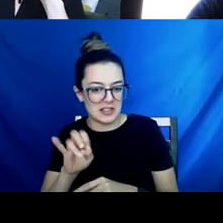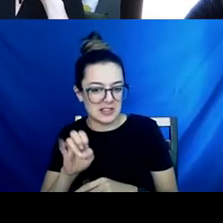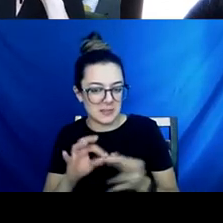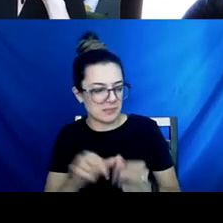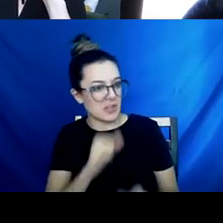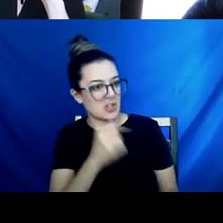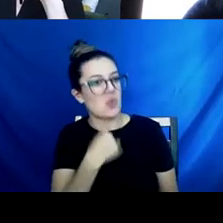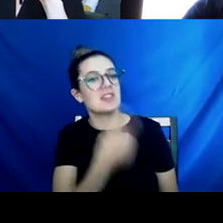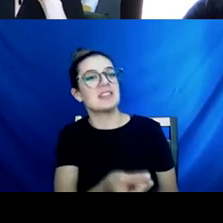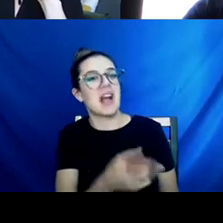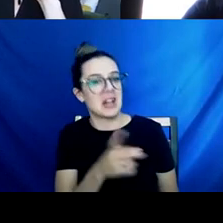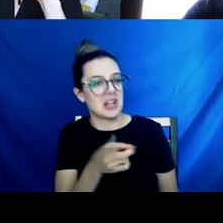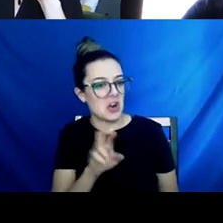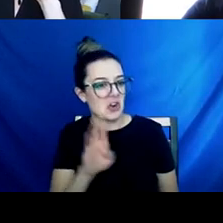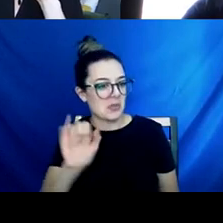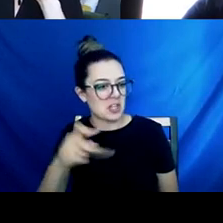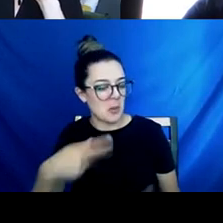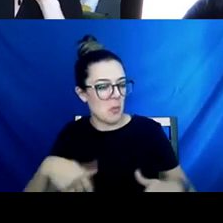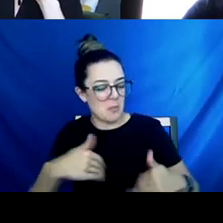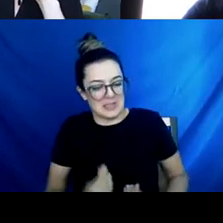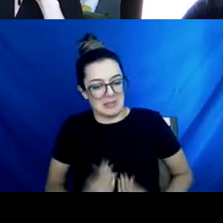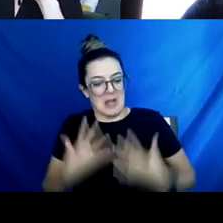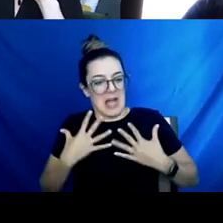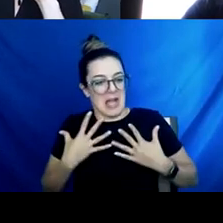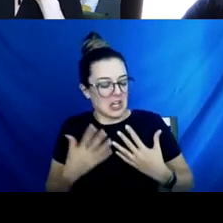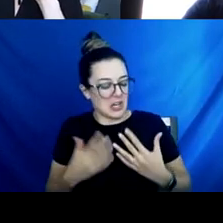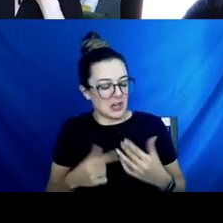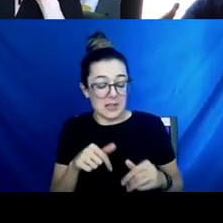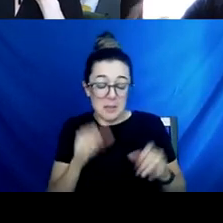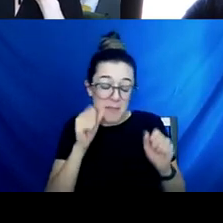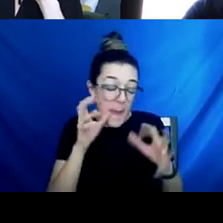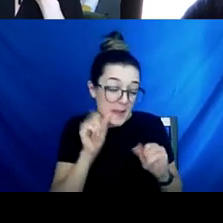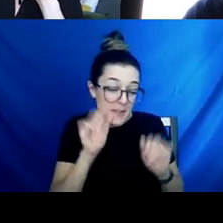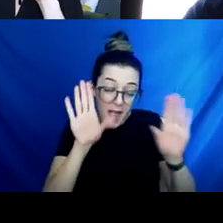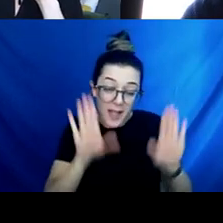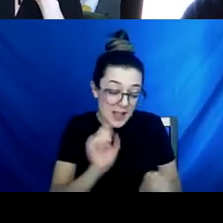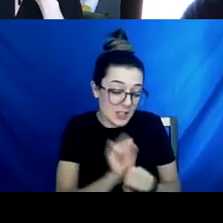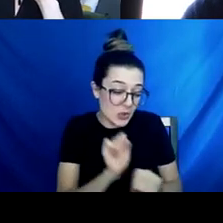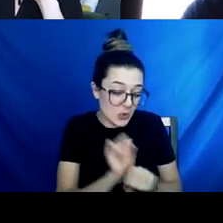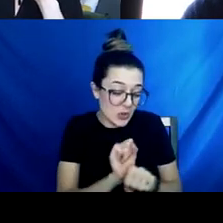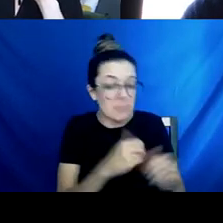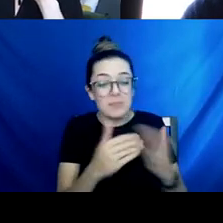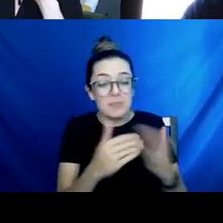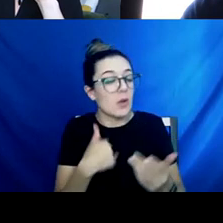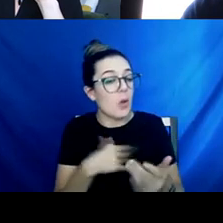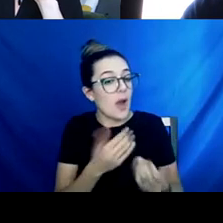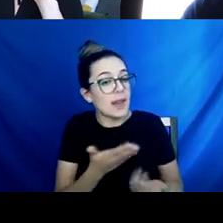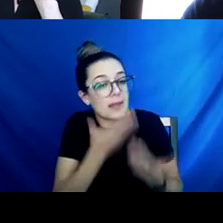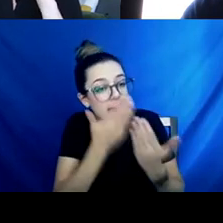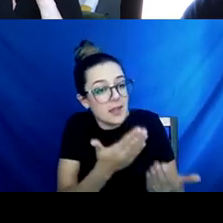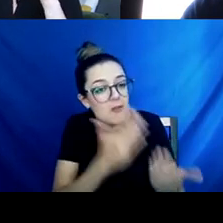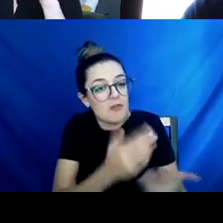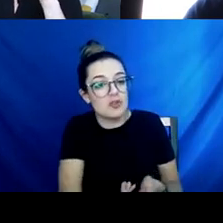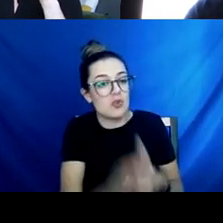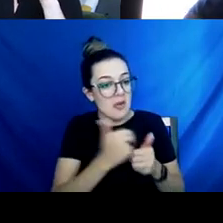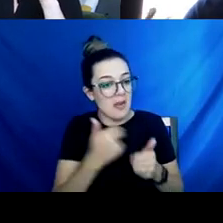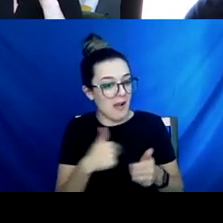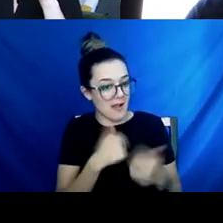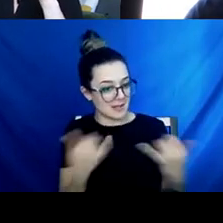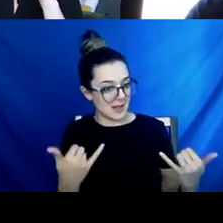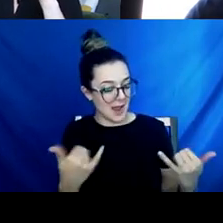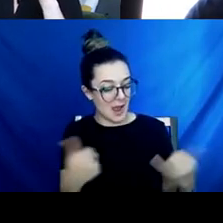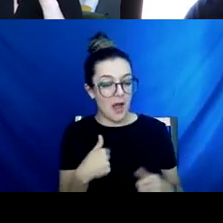It's a very, you know, subjective, you know, your own perspective on this. I think it's really hard to see. I mean, I think about